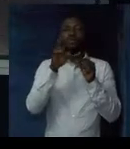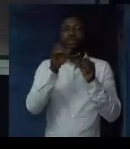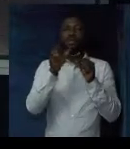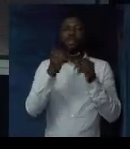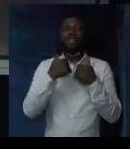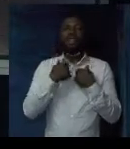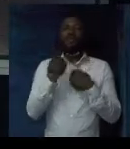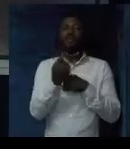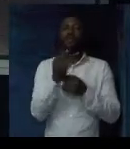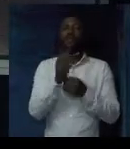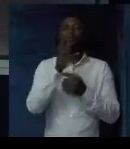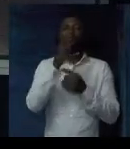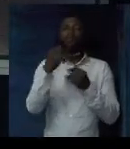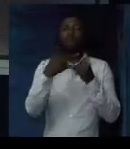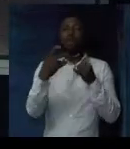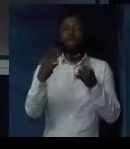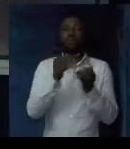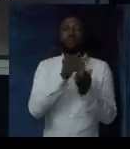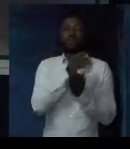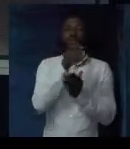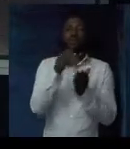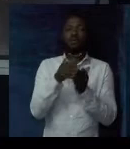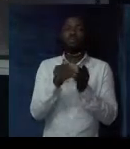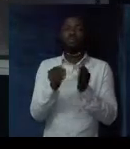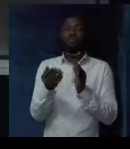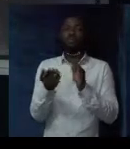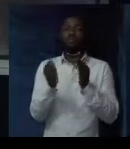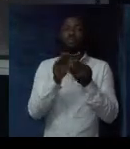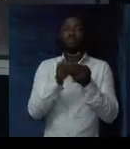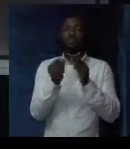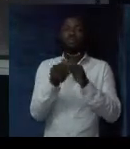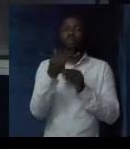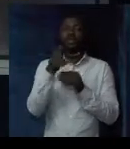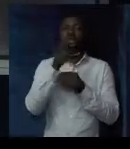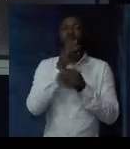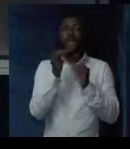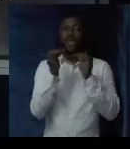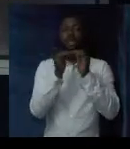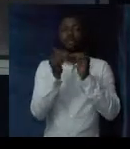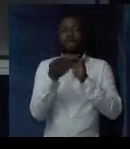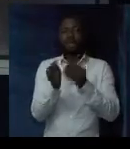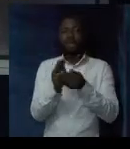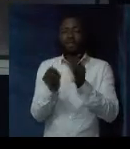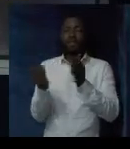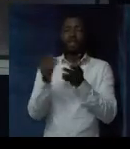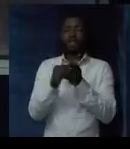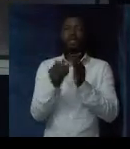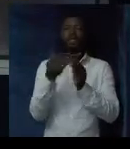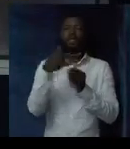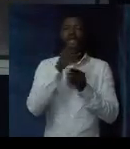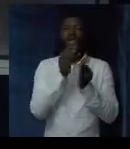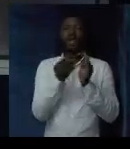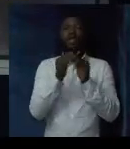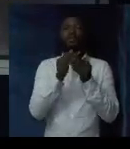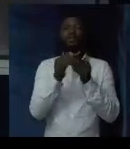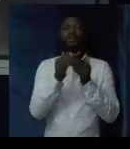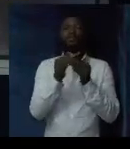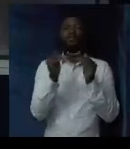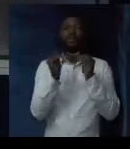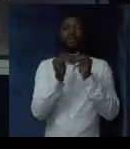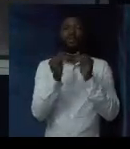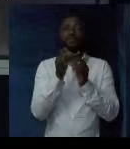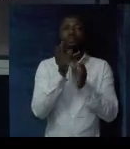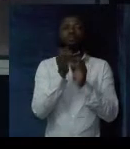have only 2 lines of symmetry? Remember symmetry line? We fold it, they are equal. We fold it again, they are equal. Which